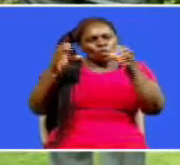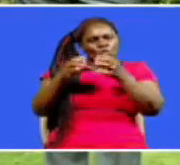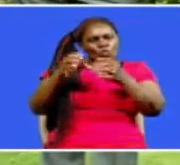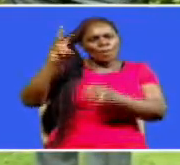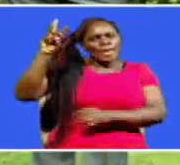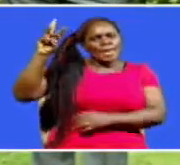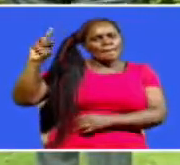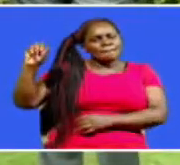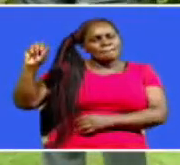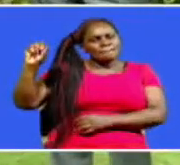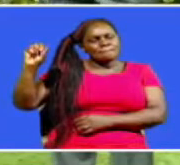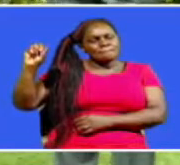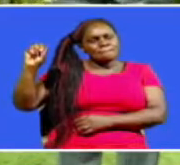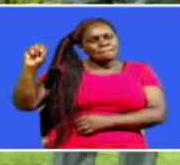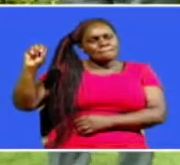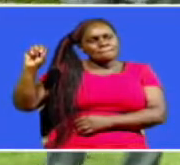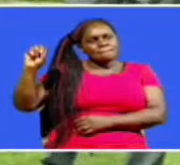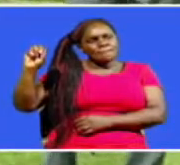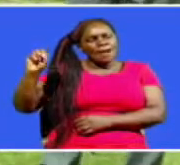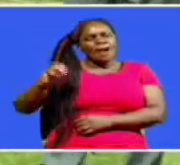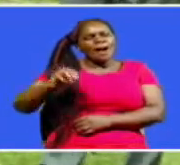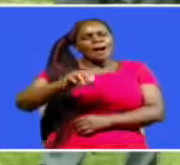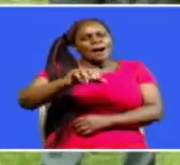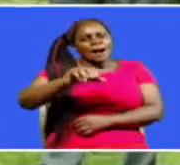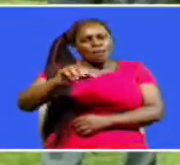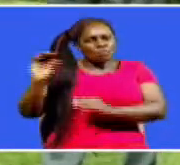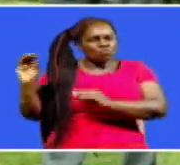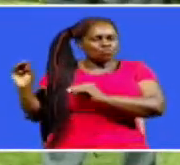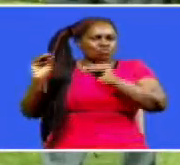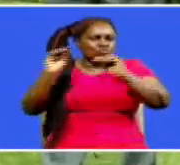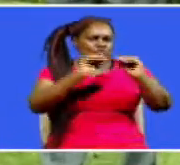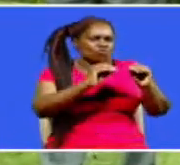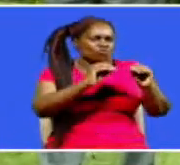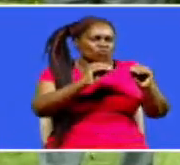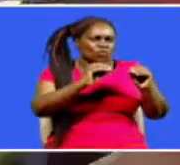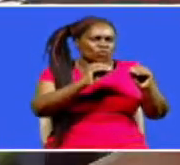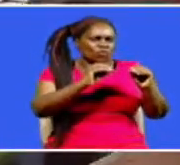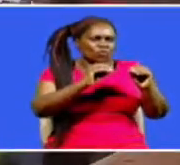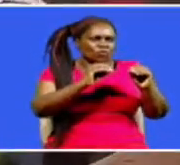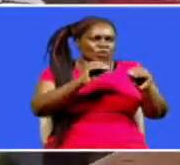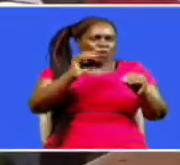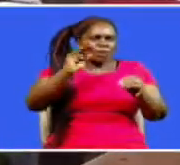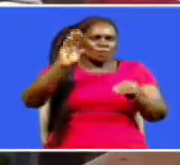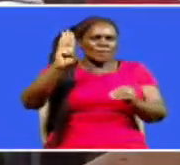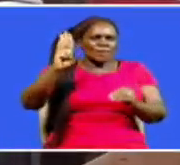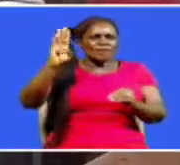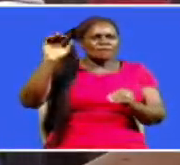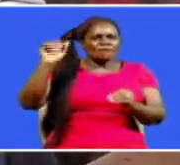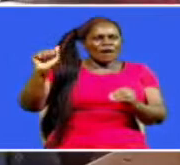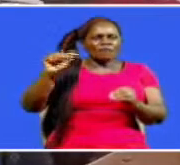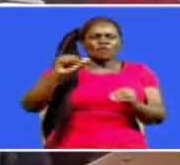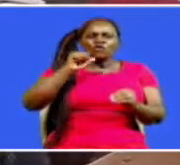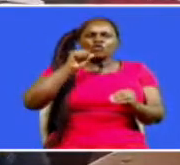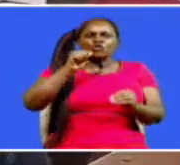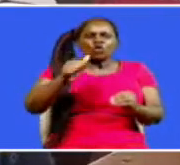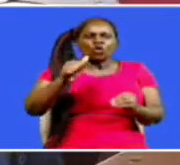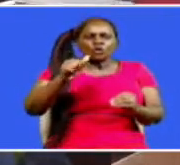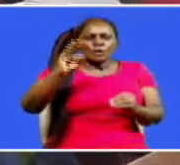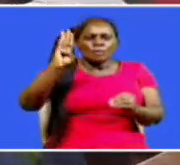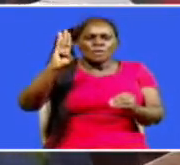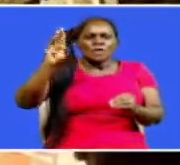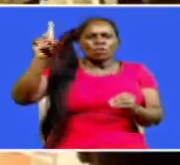M, and they were taken to C5 instead of